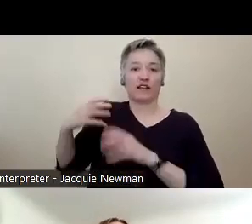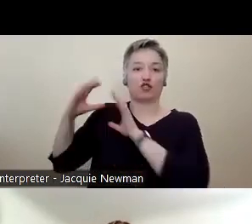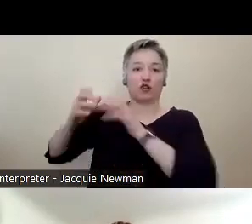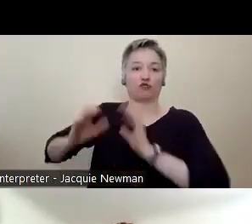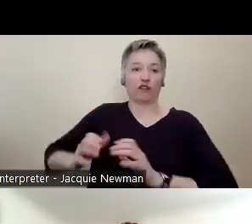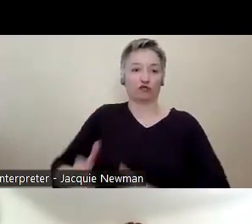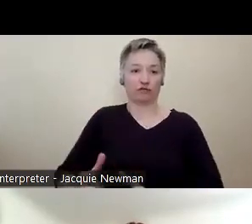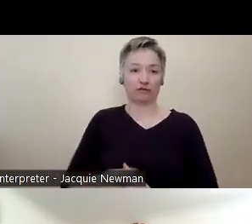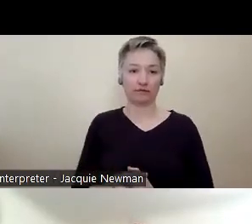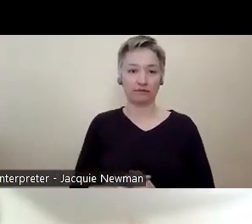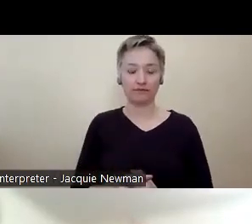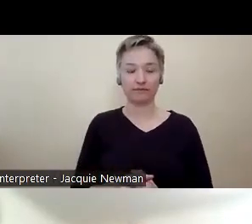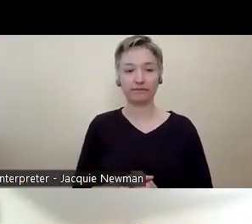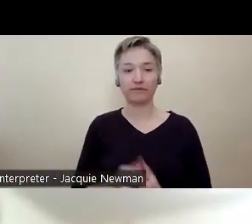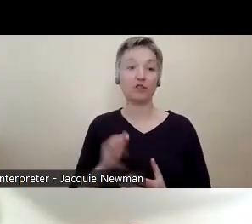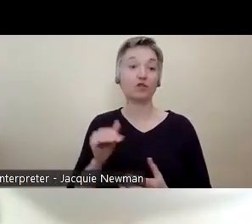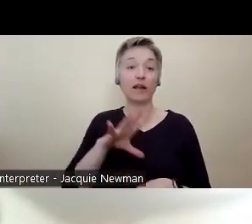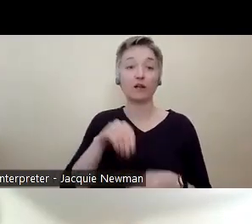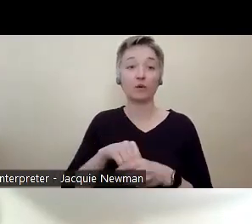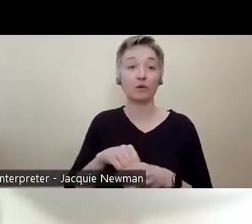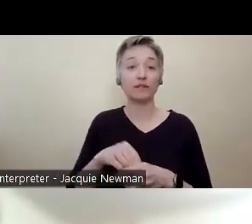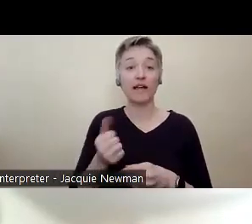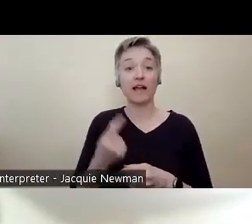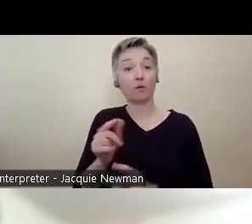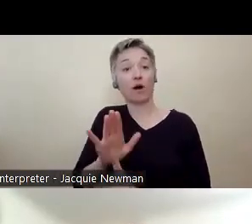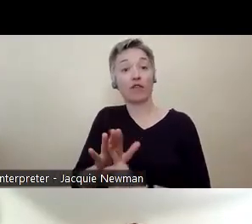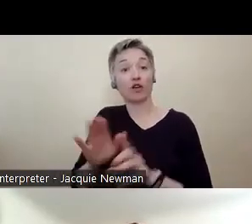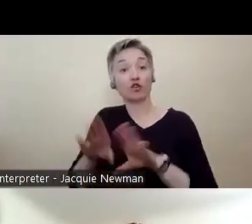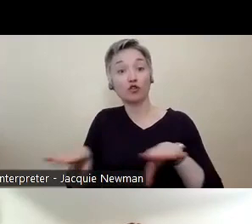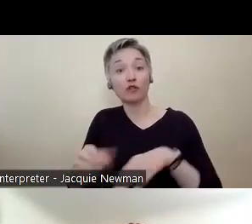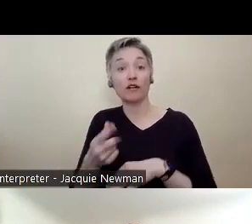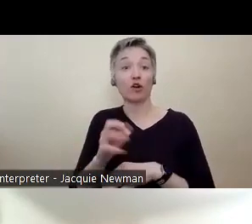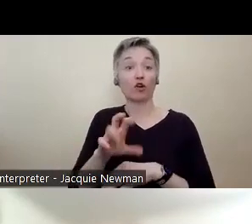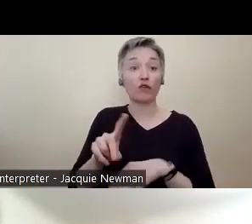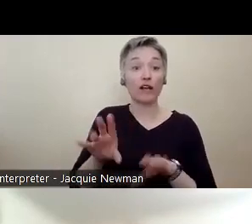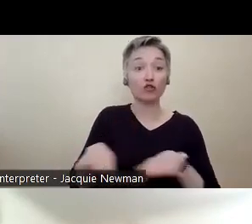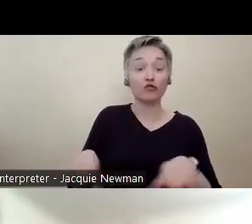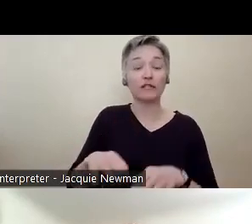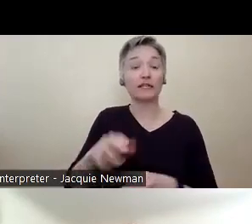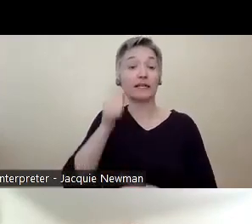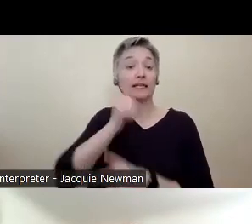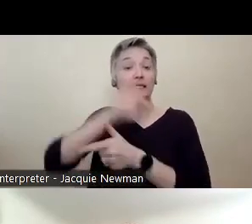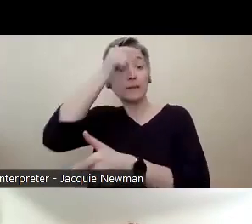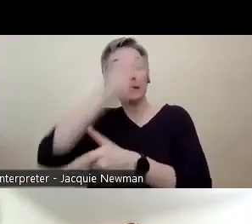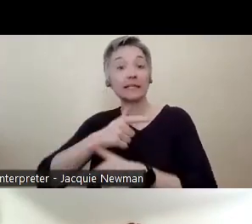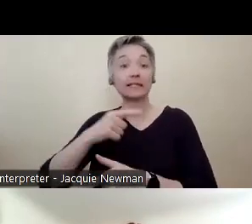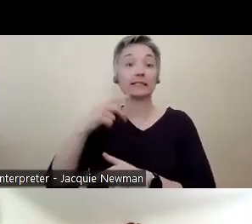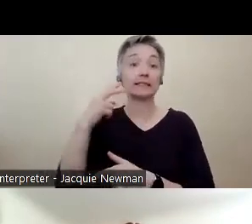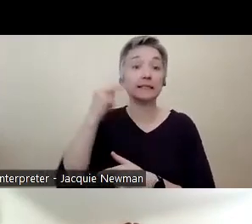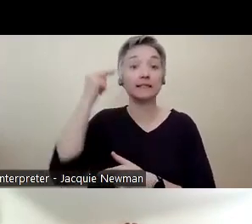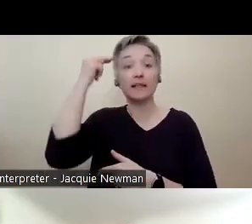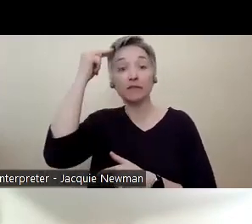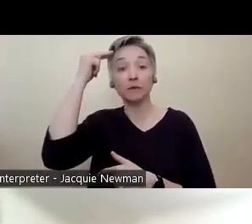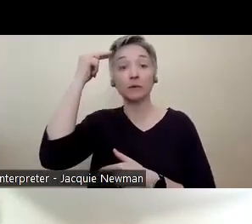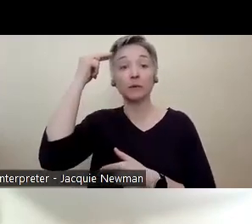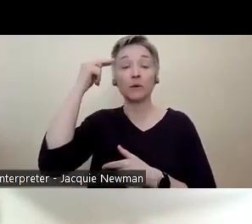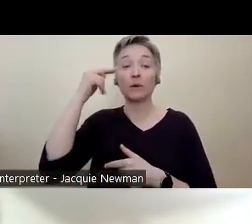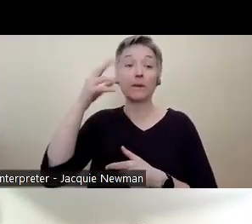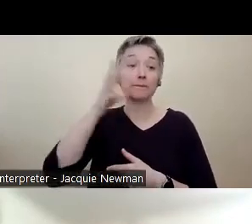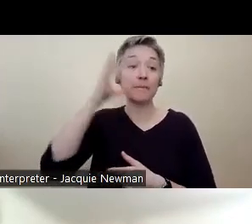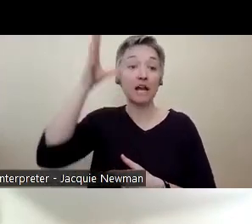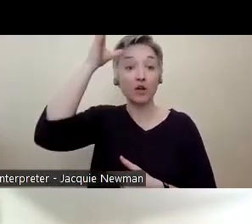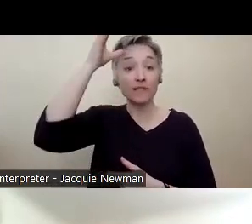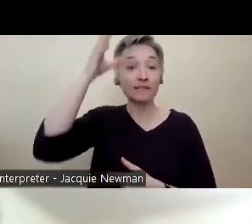cancer. So that includes anyone's children, grandchildren, siblings, nieces, nephews, parents,